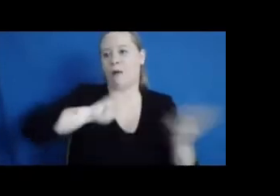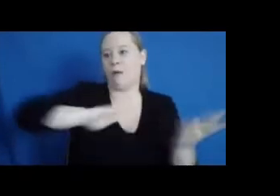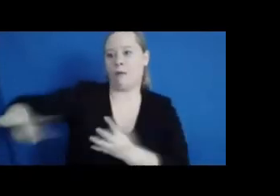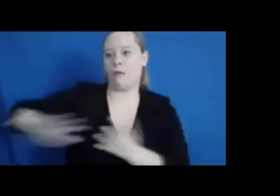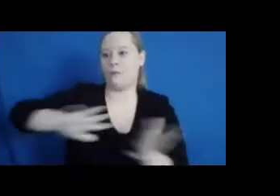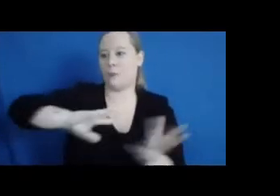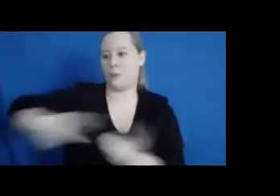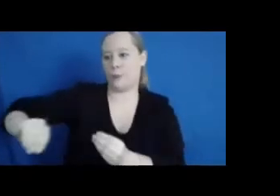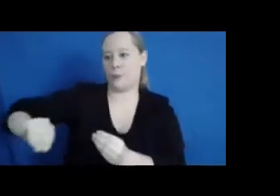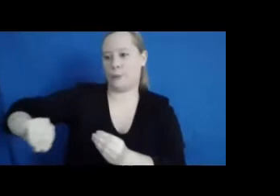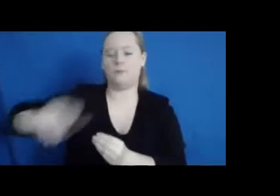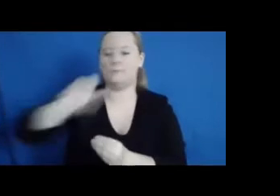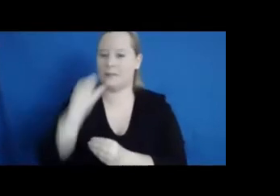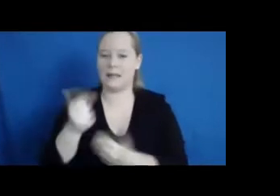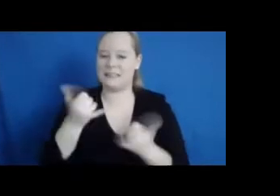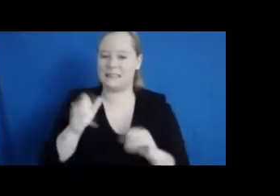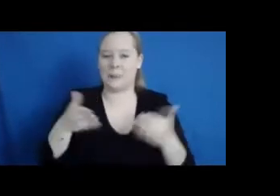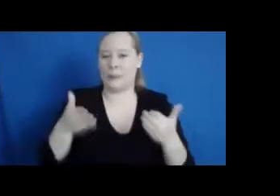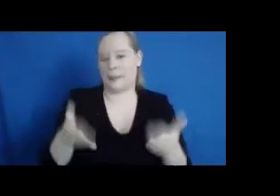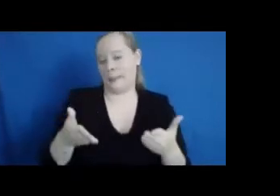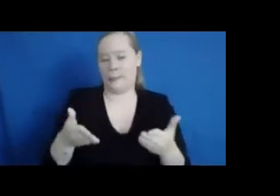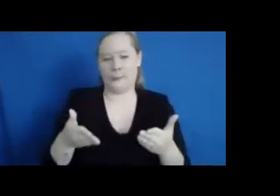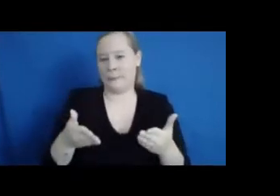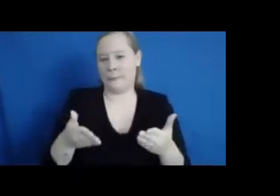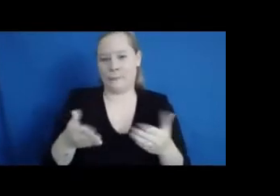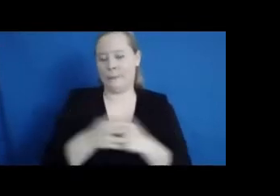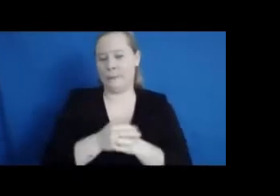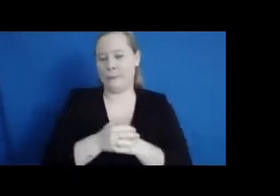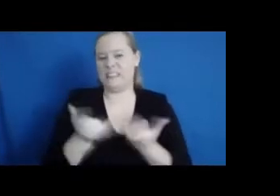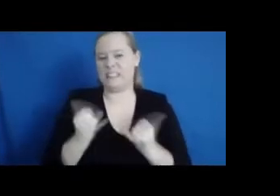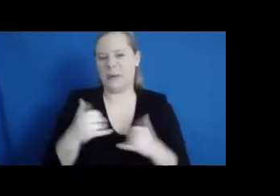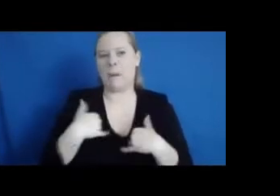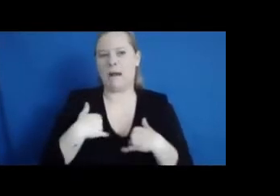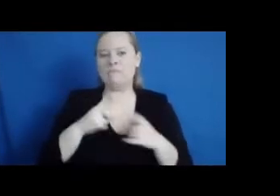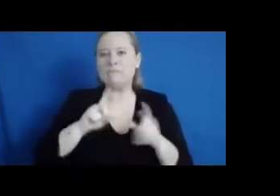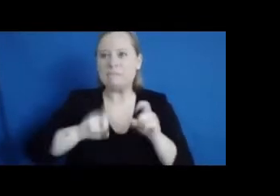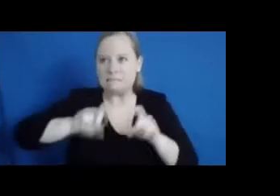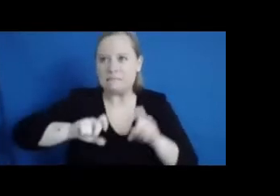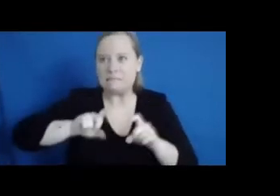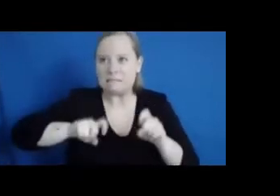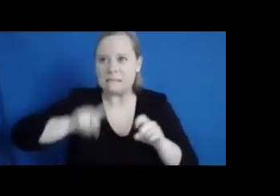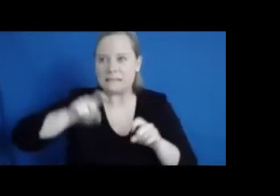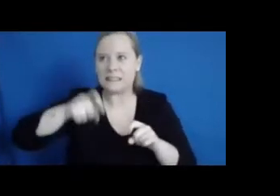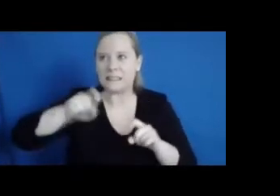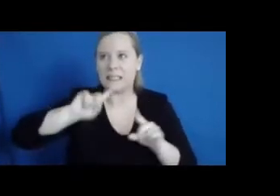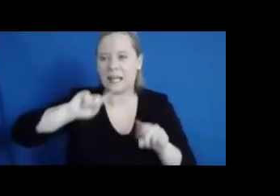And there are a lot of questions still to be asked and answered, and